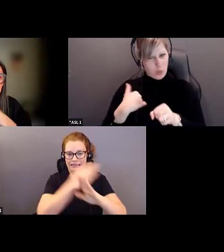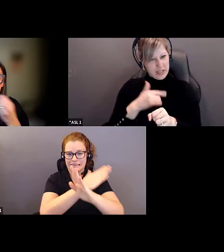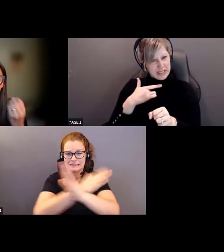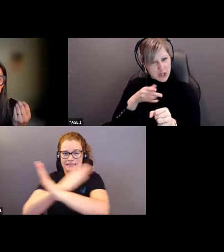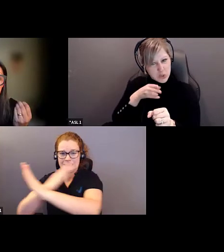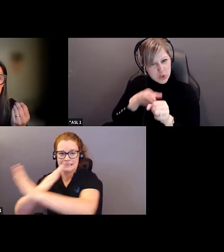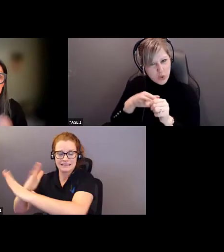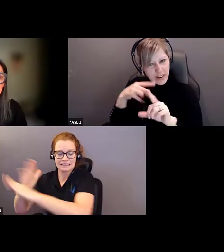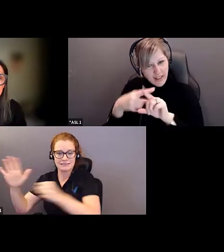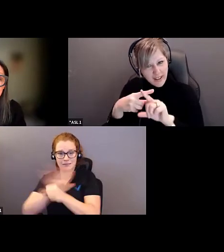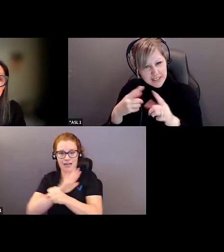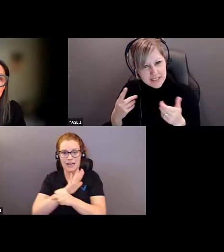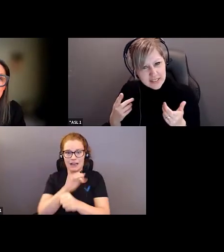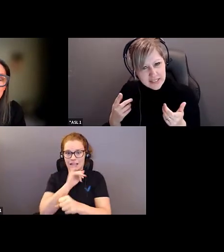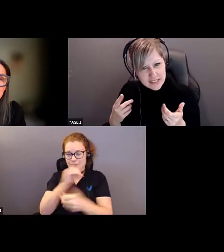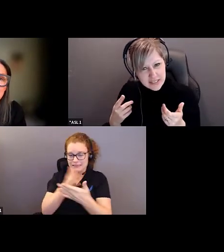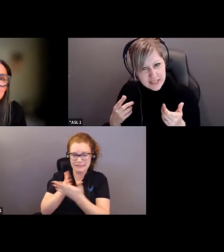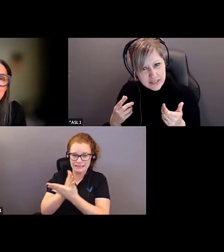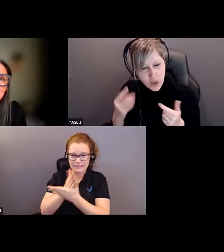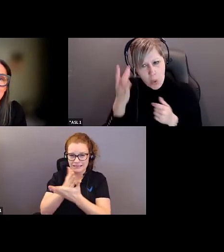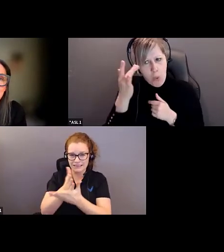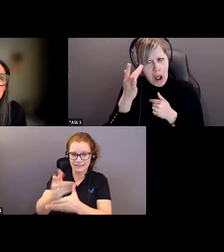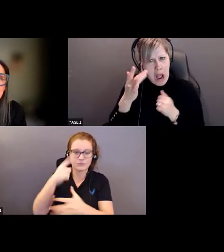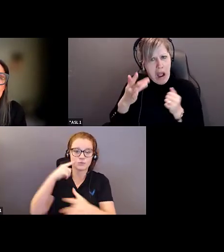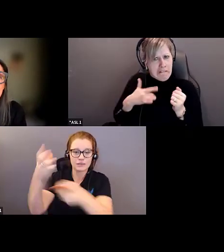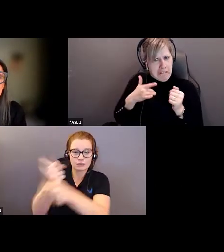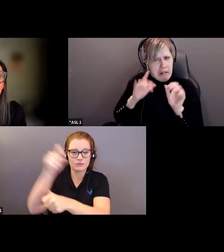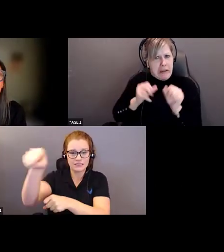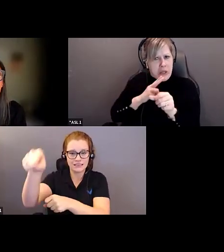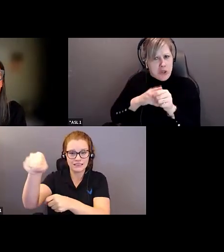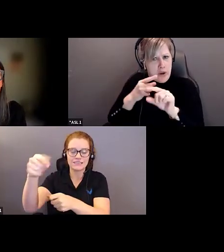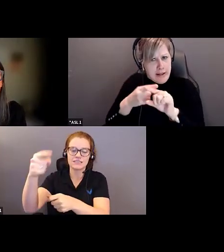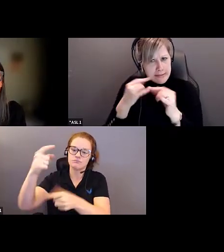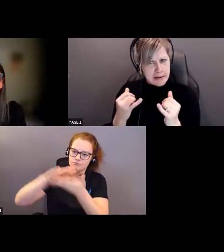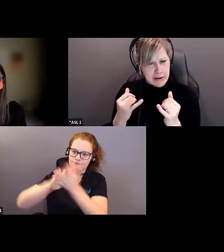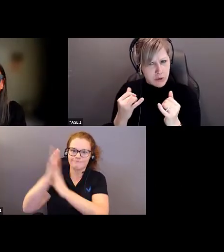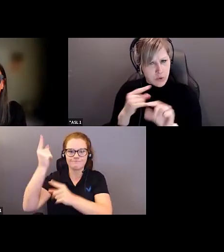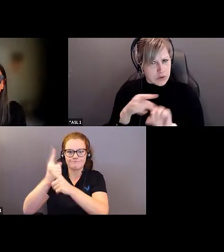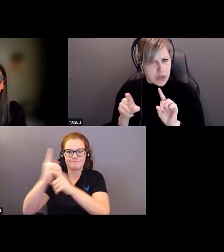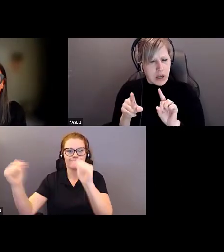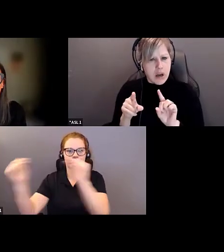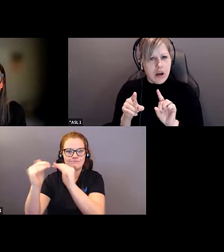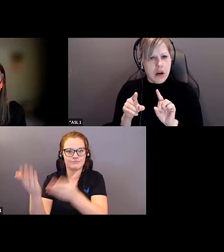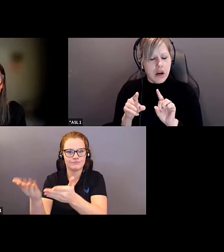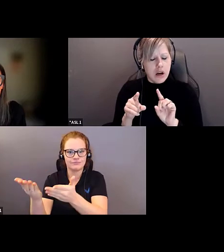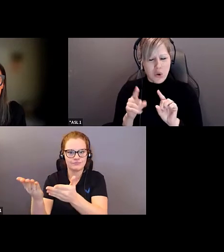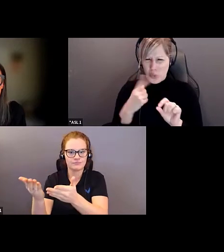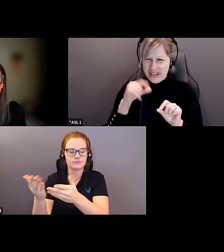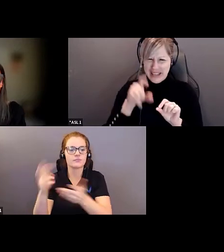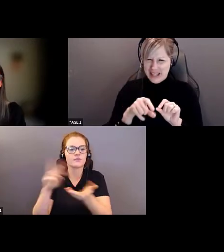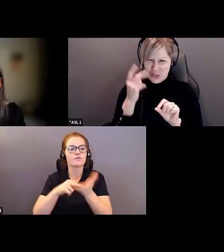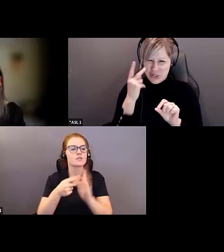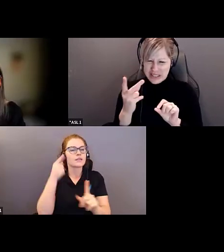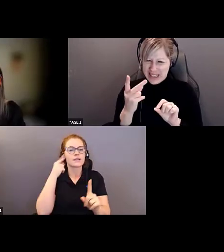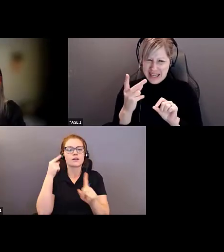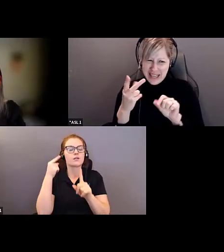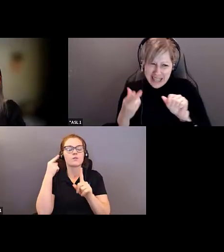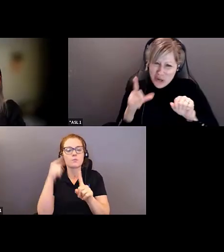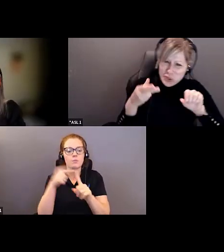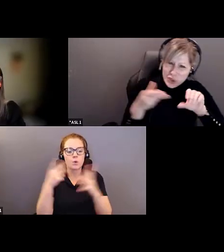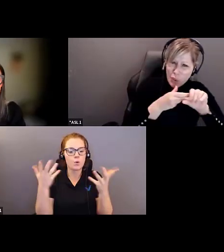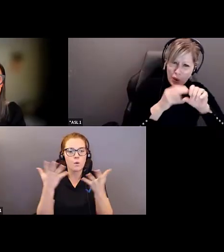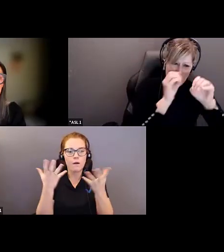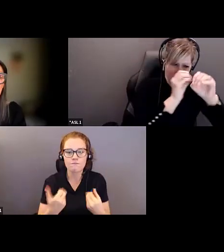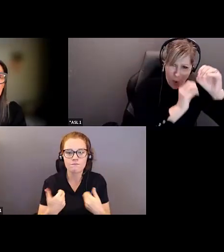what we can move towards right now, is being part of a collective of O's, right?